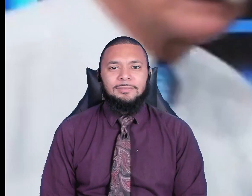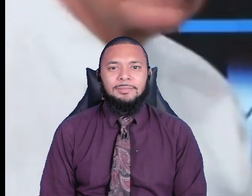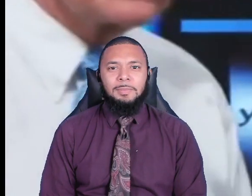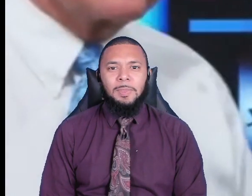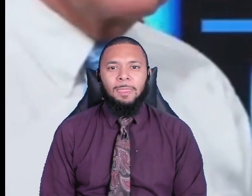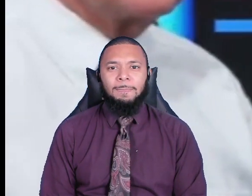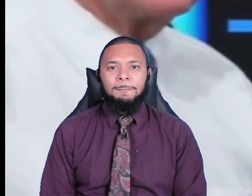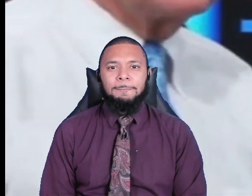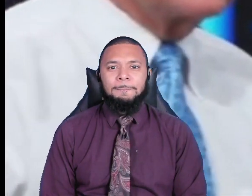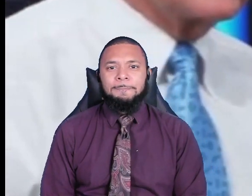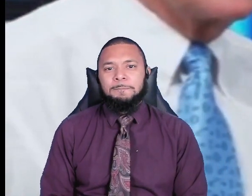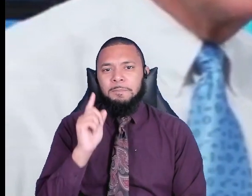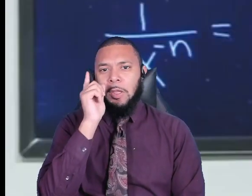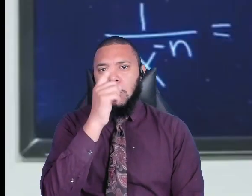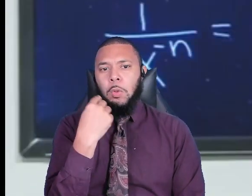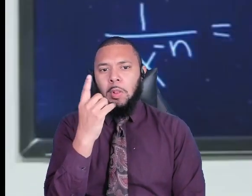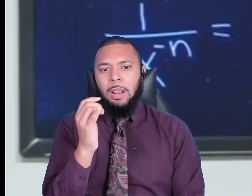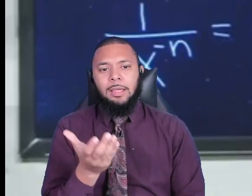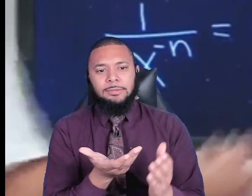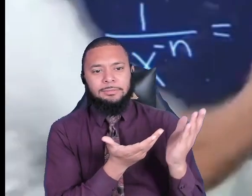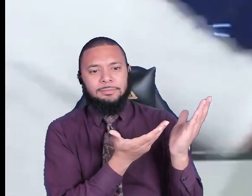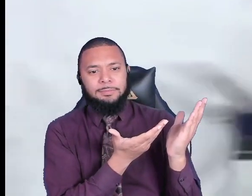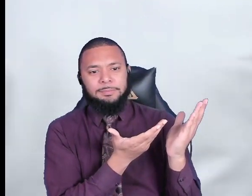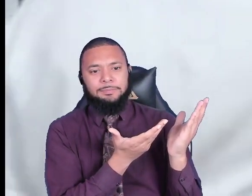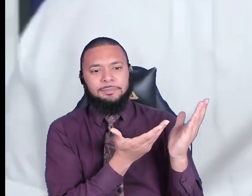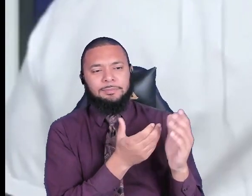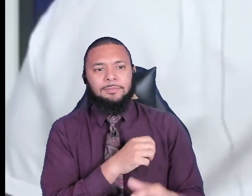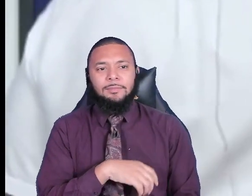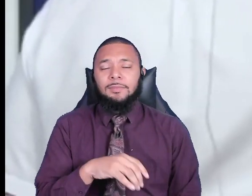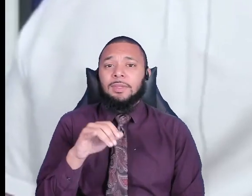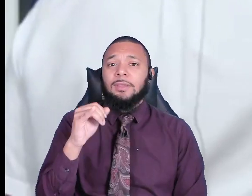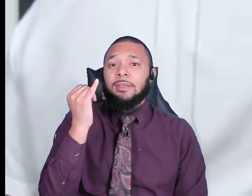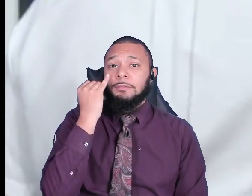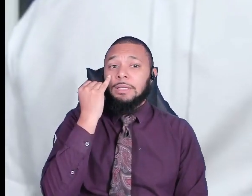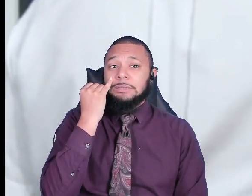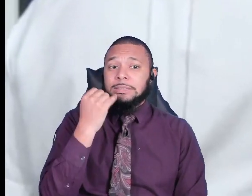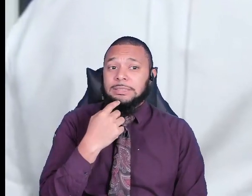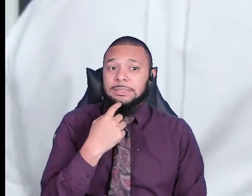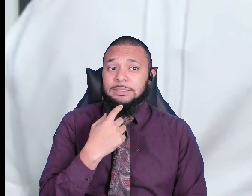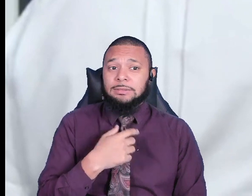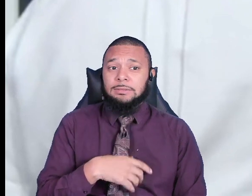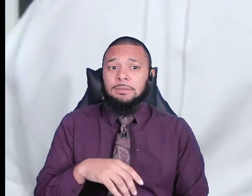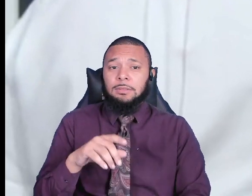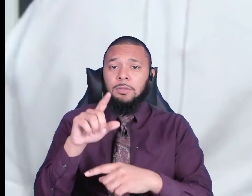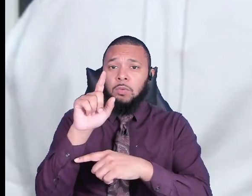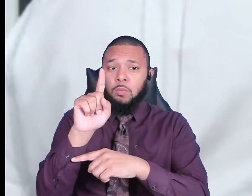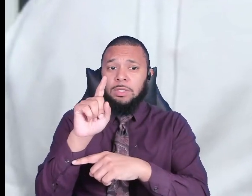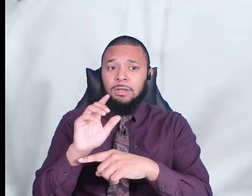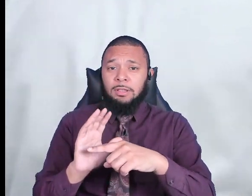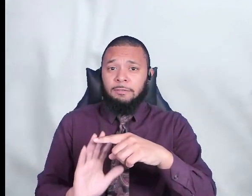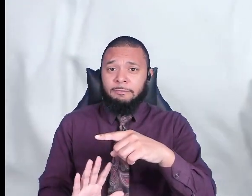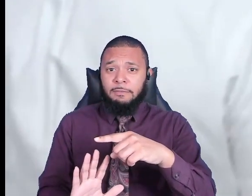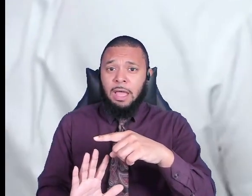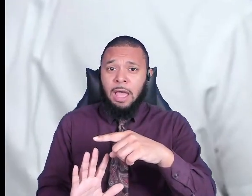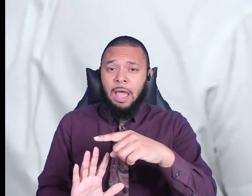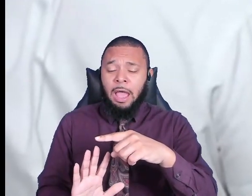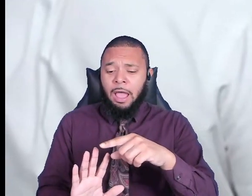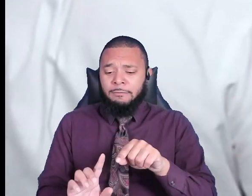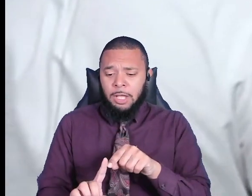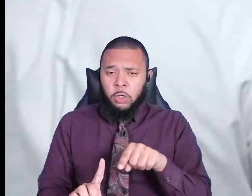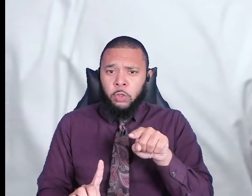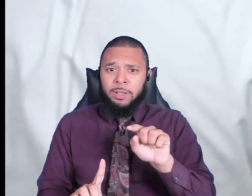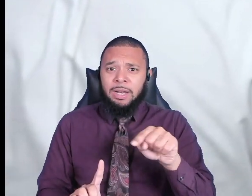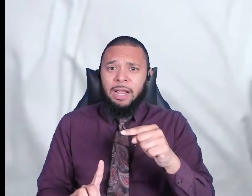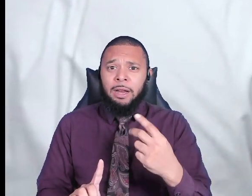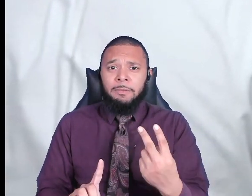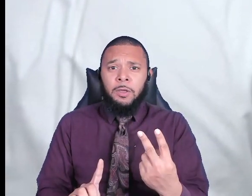And it'll look like so. Okay? So if I asked you what is 1 over 5 to the negative 2,